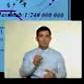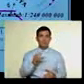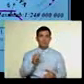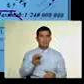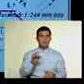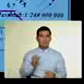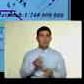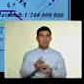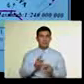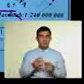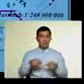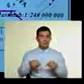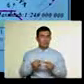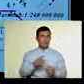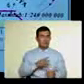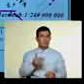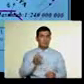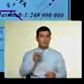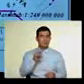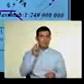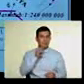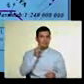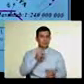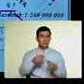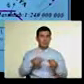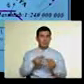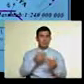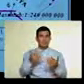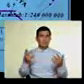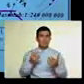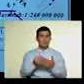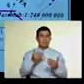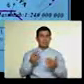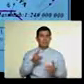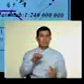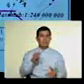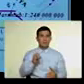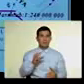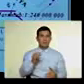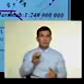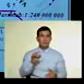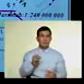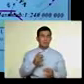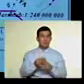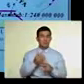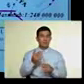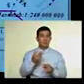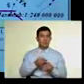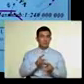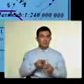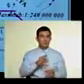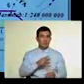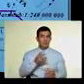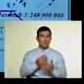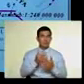plitalaridan hosil bo'lgan. Darsligingizdagi mana bu rasmda yaxlit litosfera plitalarini ko'rib turibsiz.